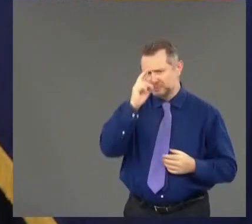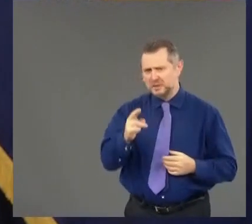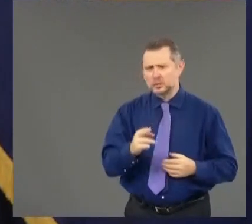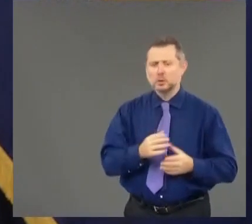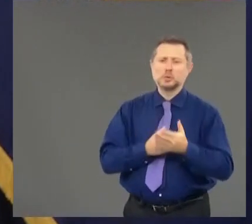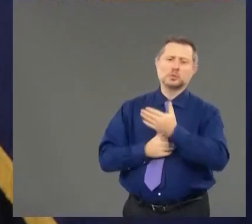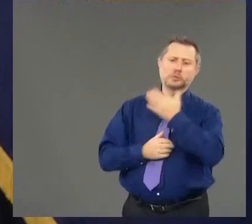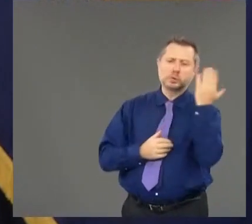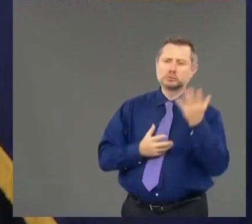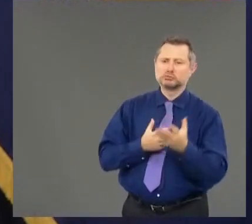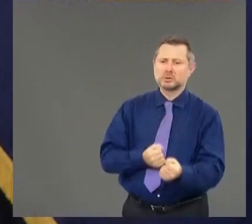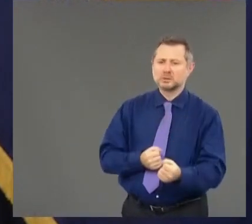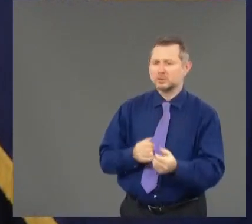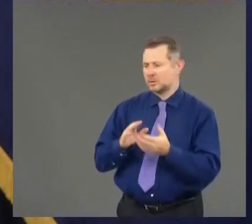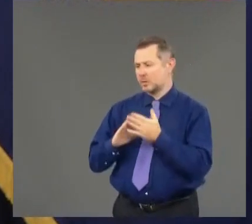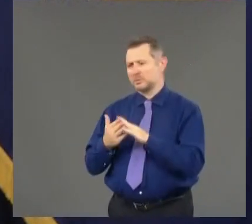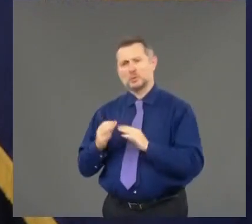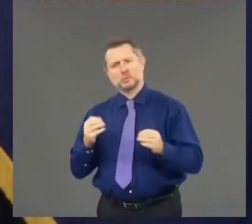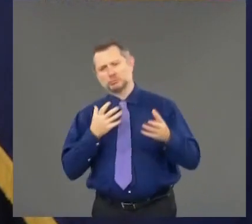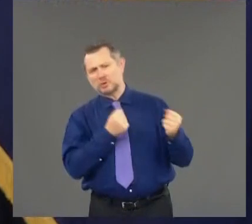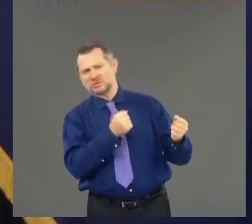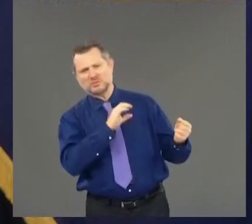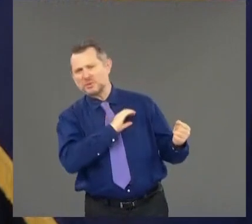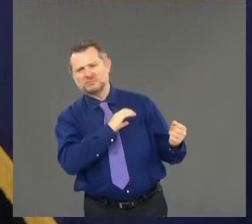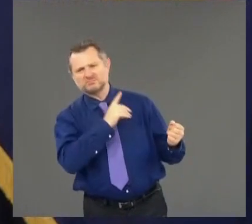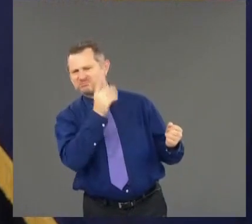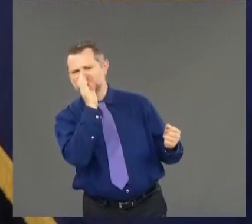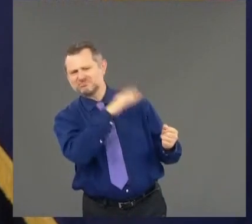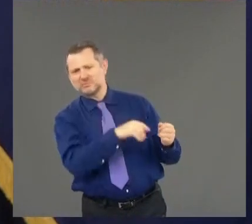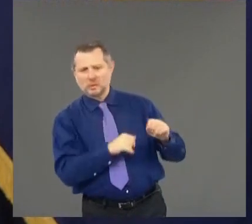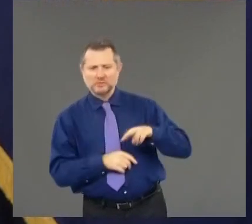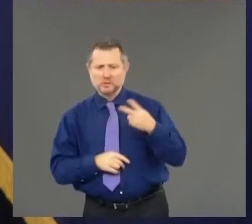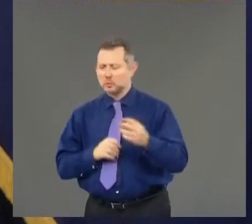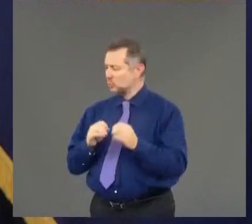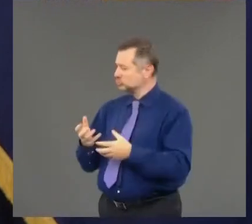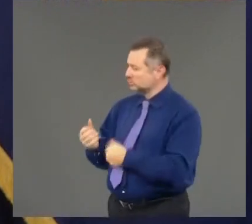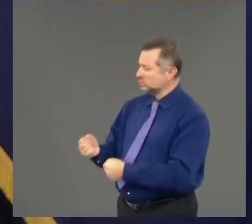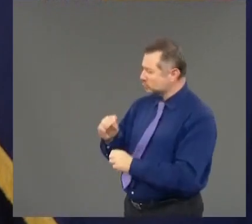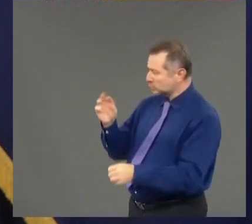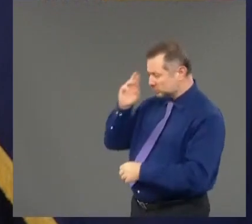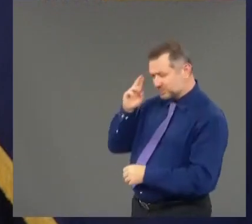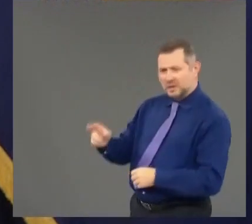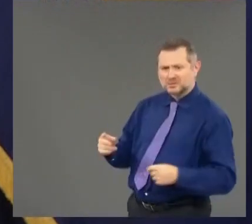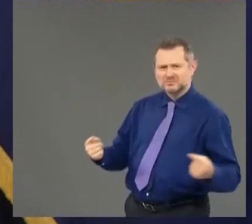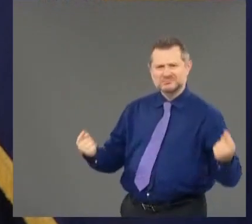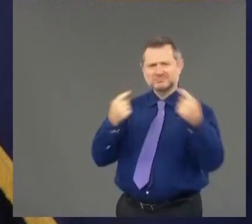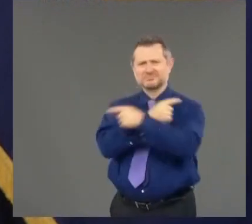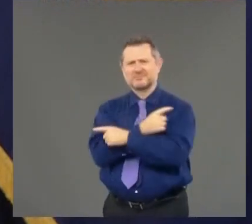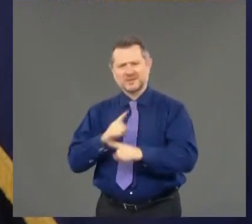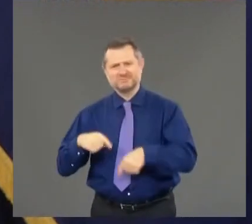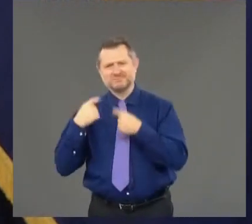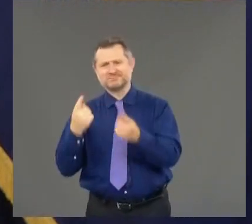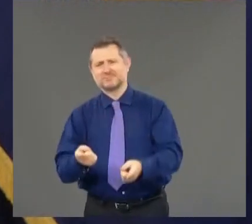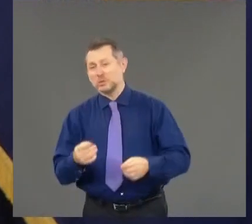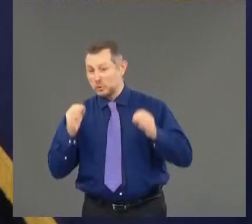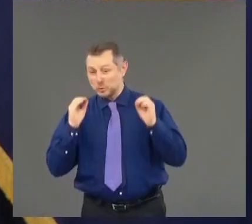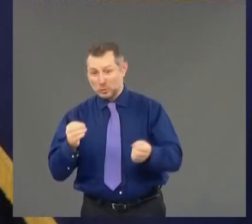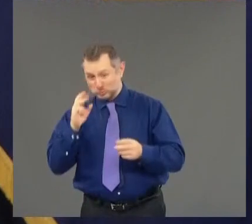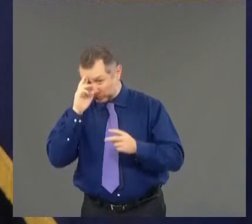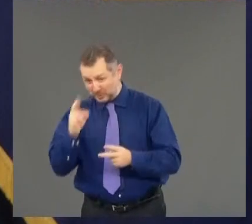and the police. That's what's going on. And if you don't have respect and trust, you have